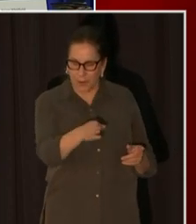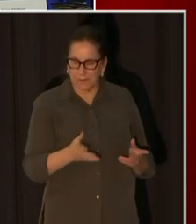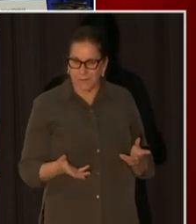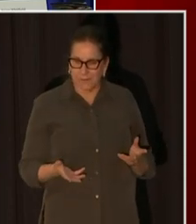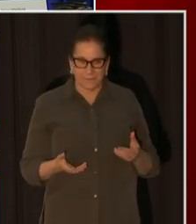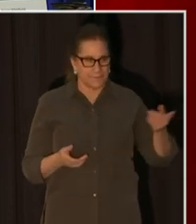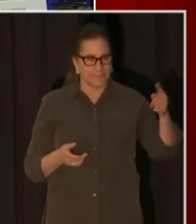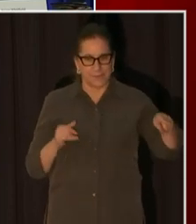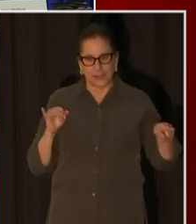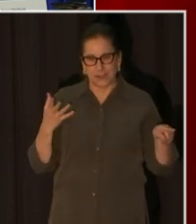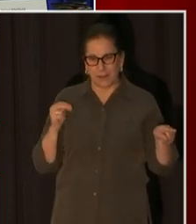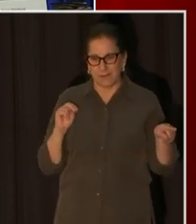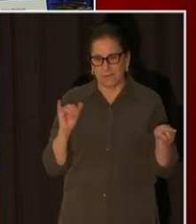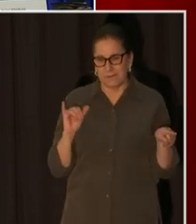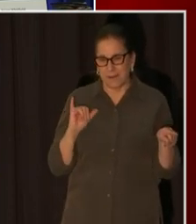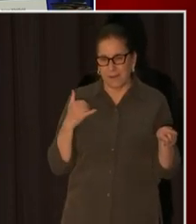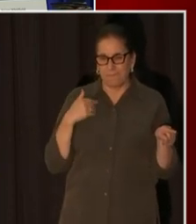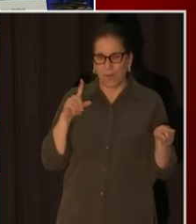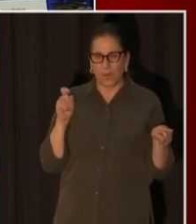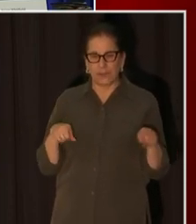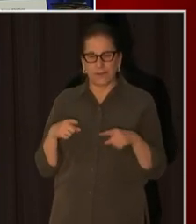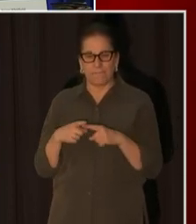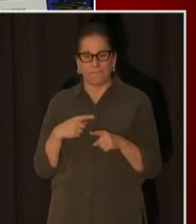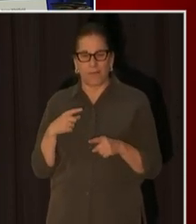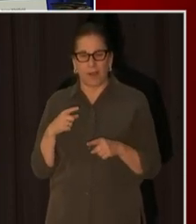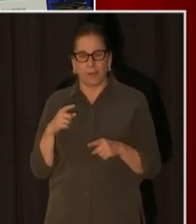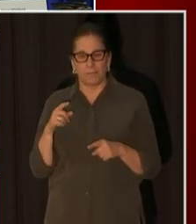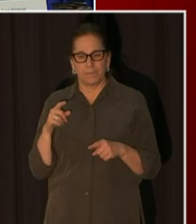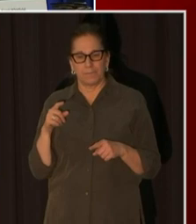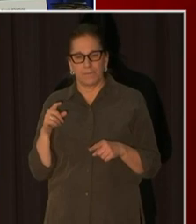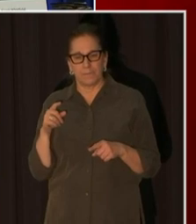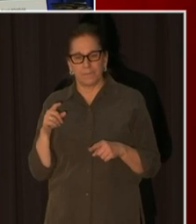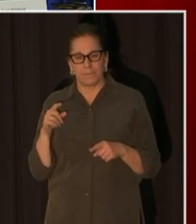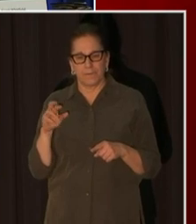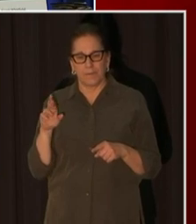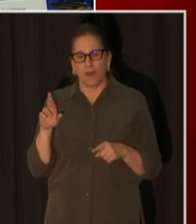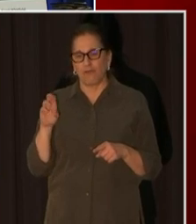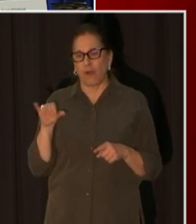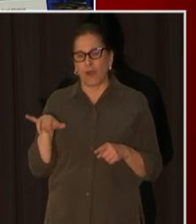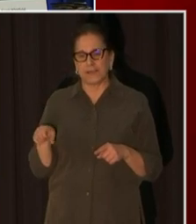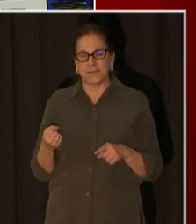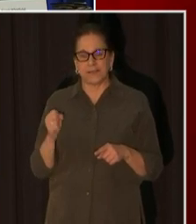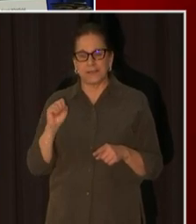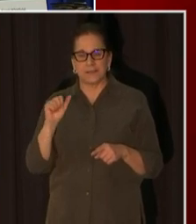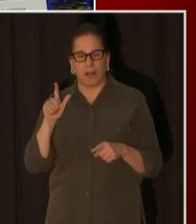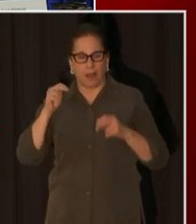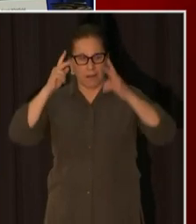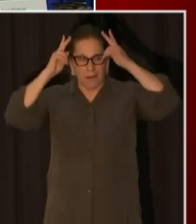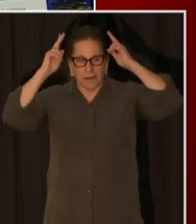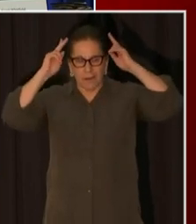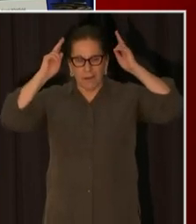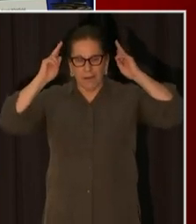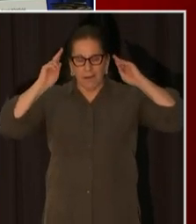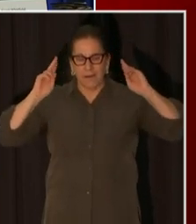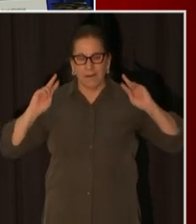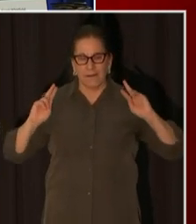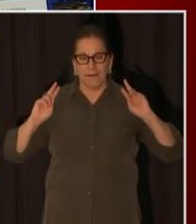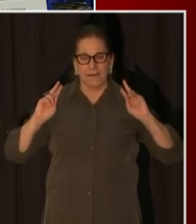helping. Director, I don't know if there's anything else to point to as a way that we're pushing forward our small businesses.